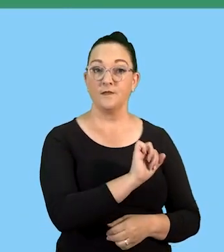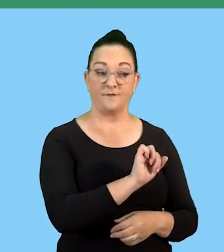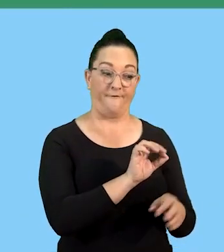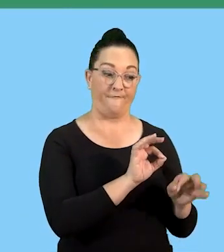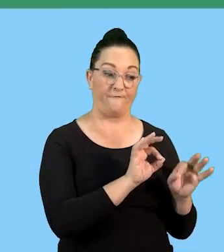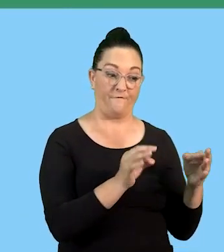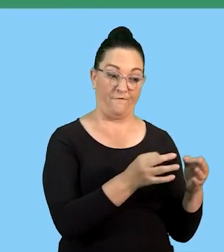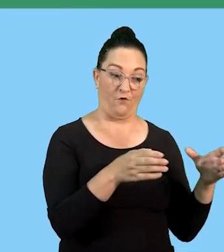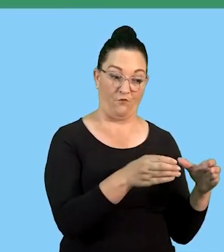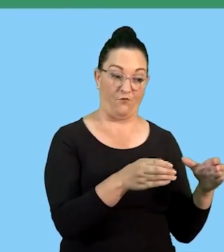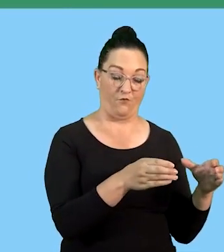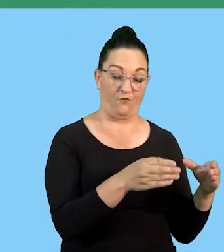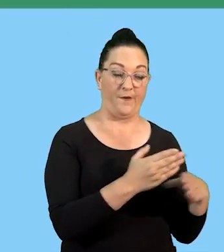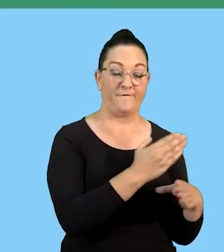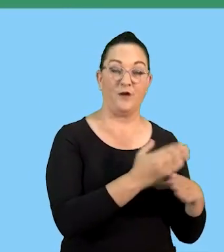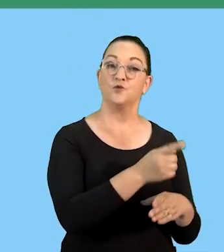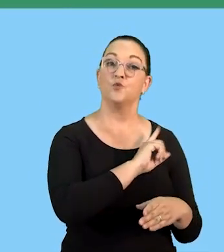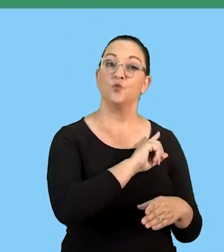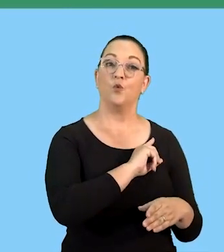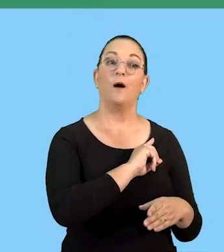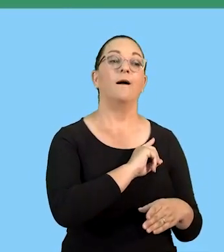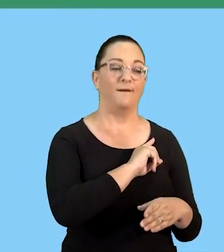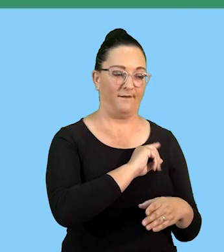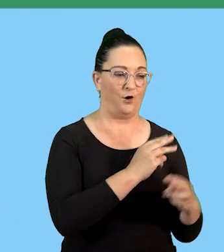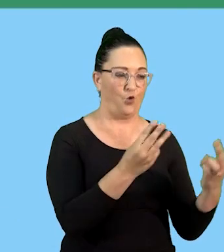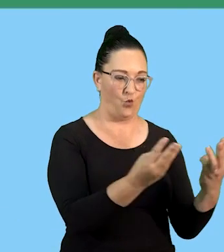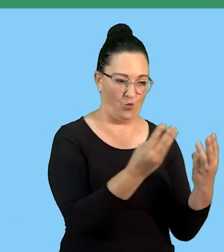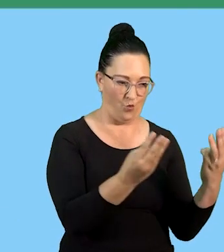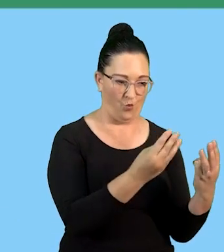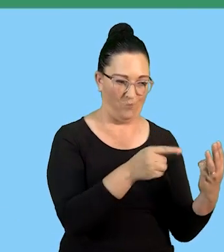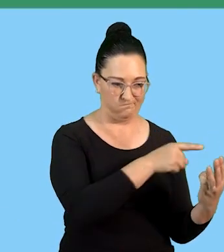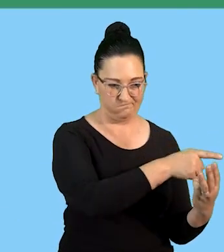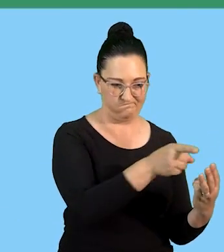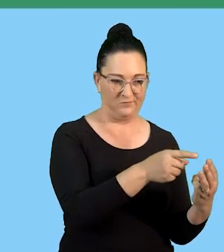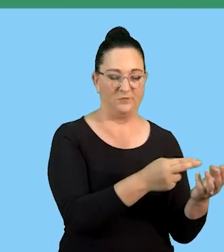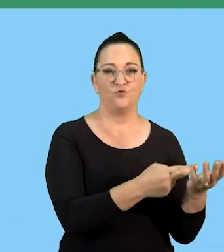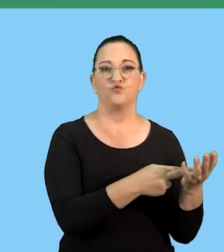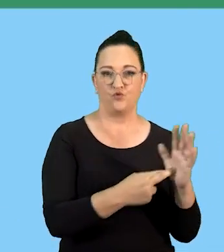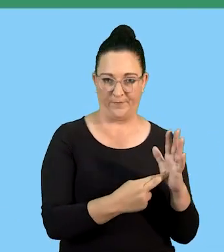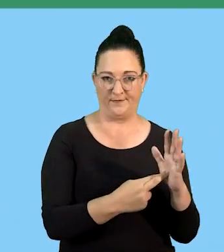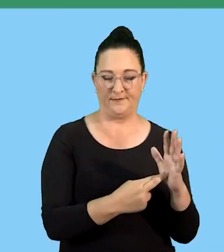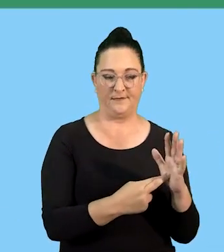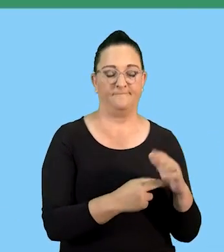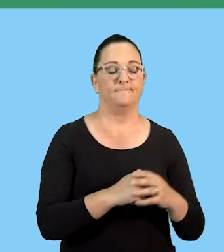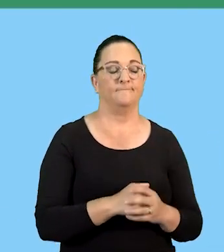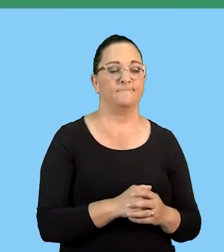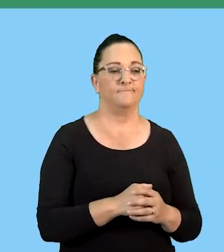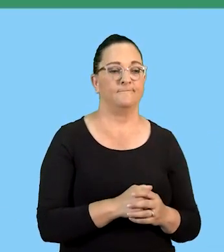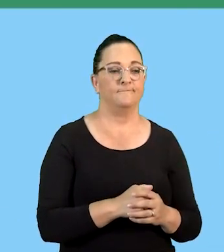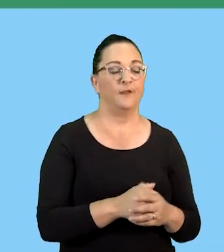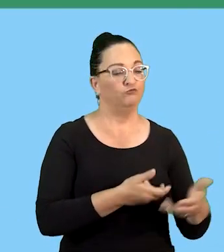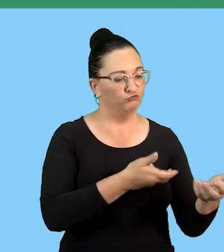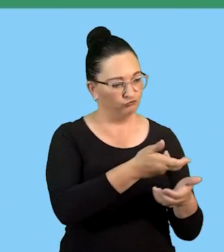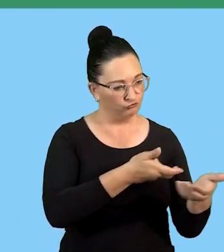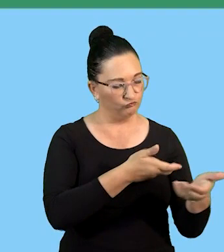The function of the forum is to represent the employees in that workplace and to